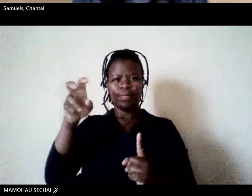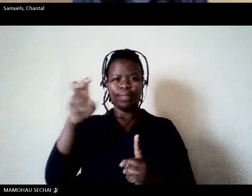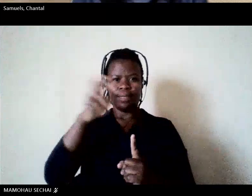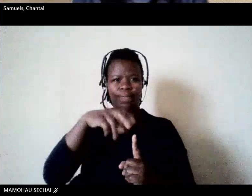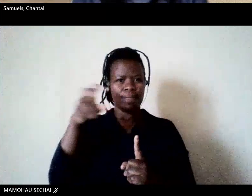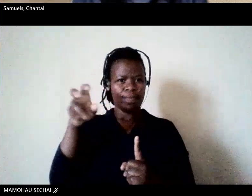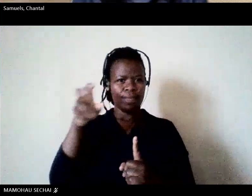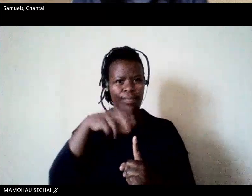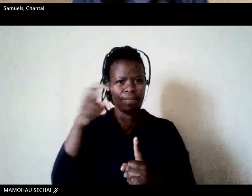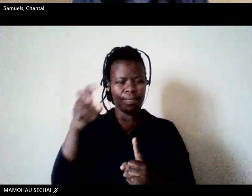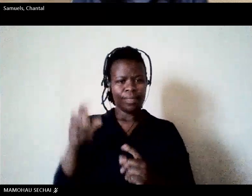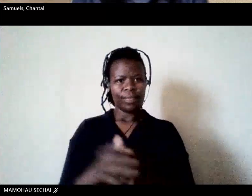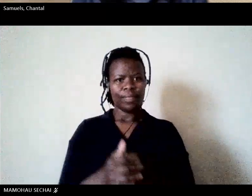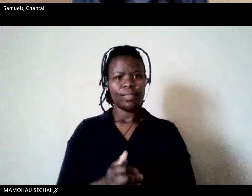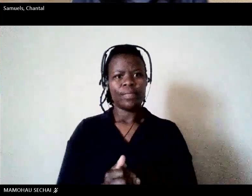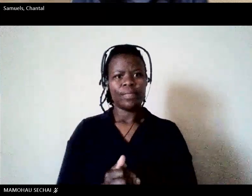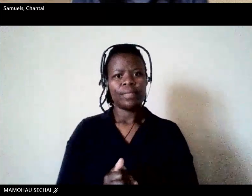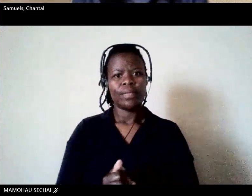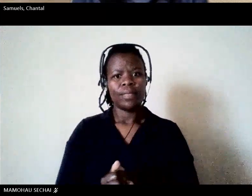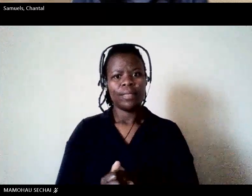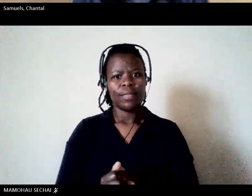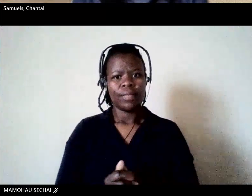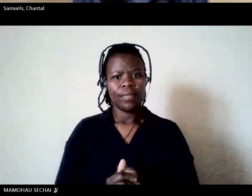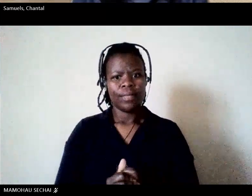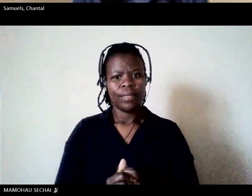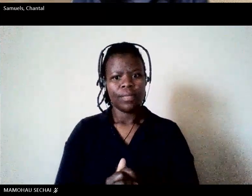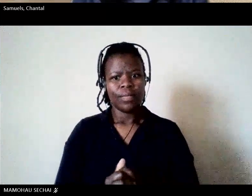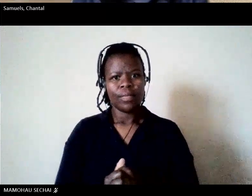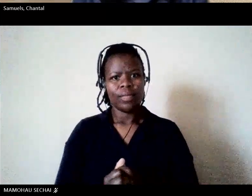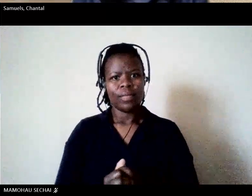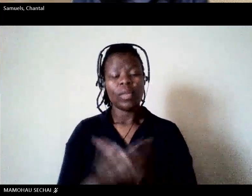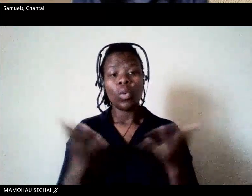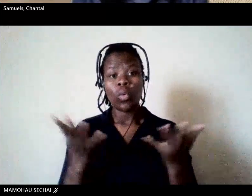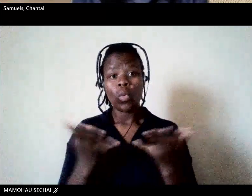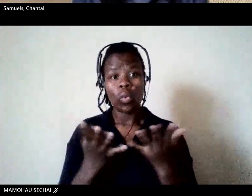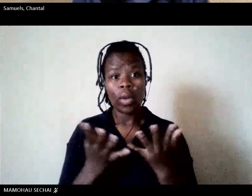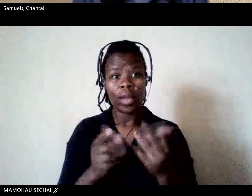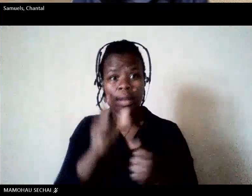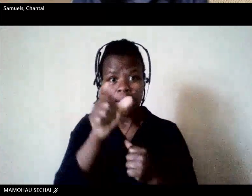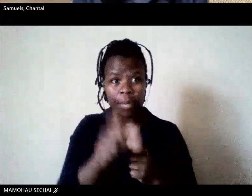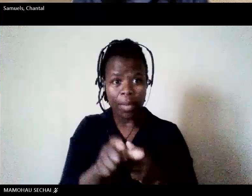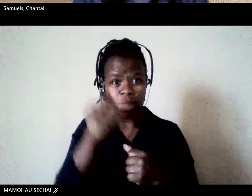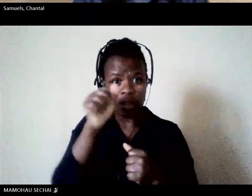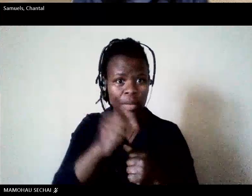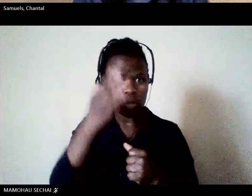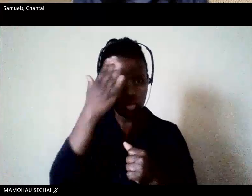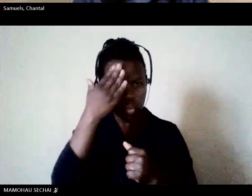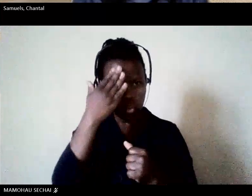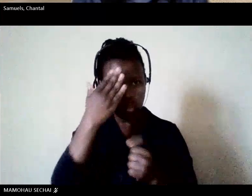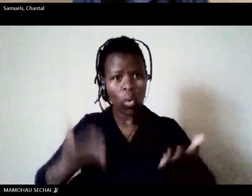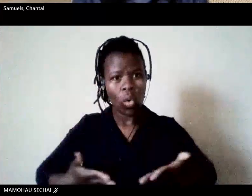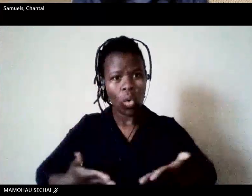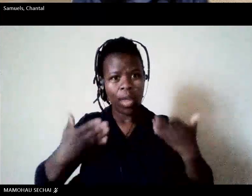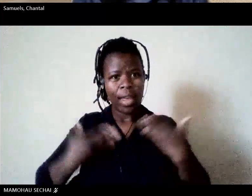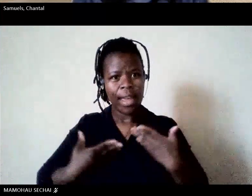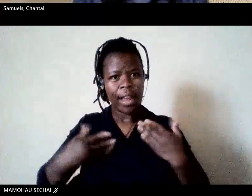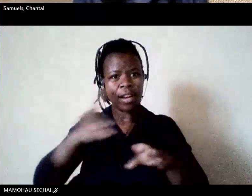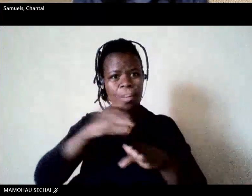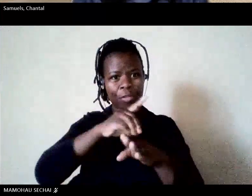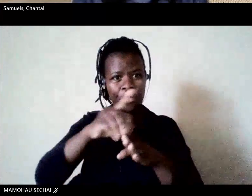Chantel spoke about, where the person who is supposed to know, a health professional, was visibly getting upset that she keeps talking